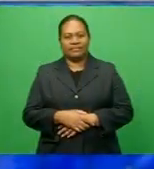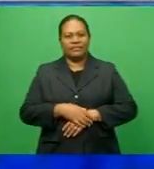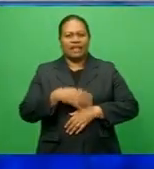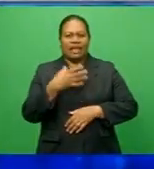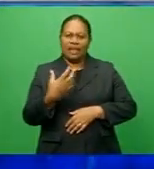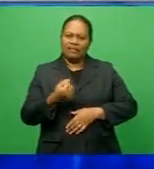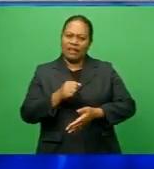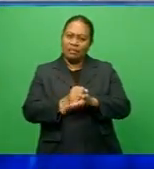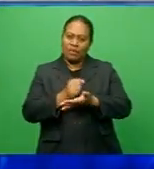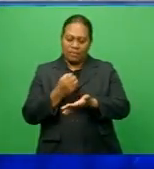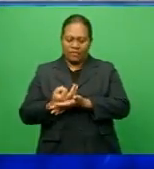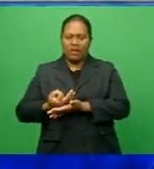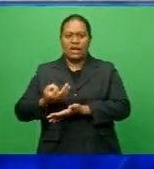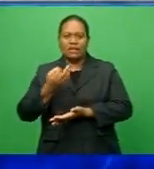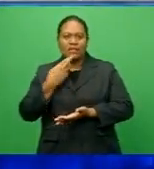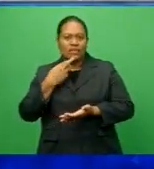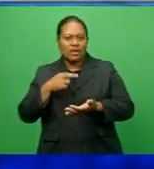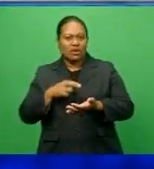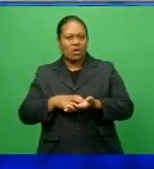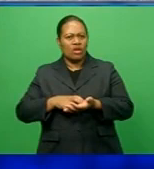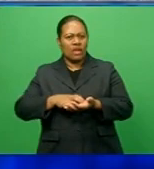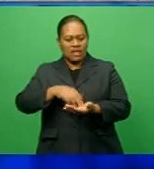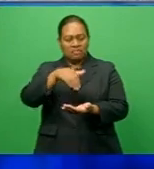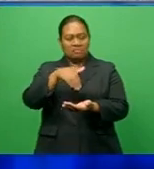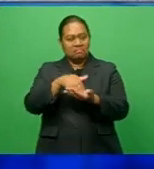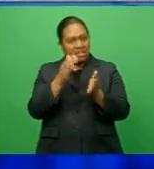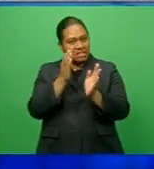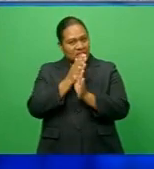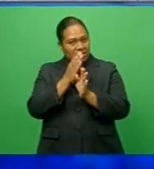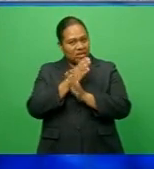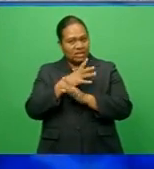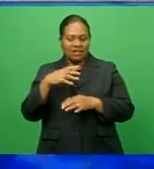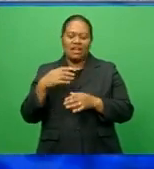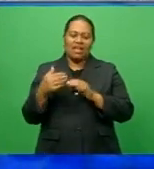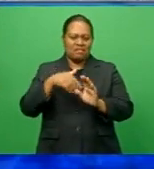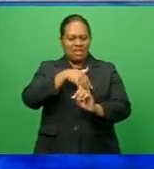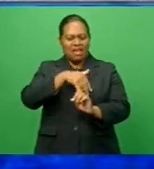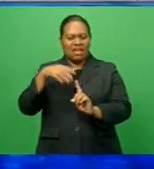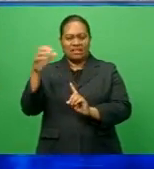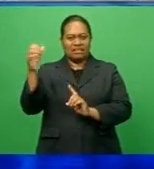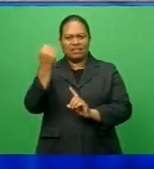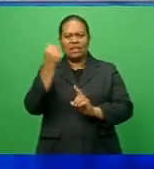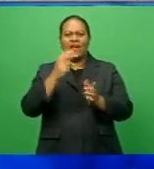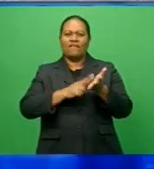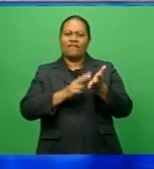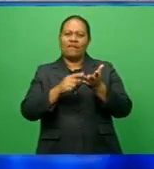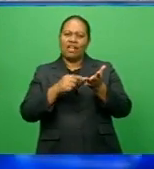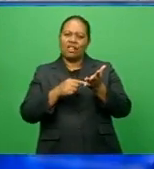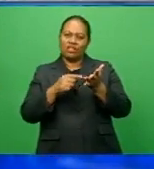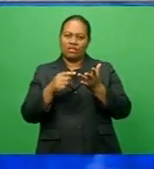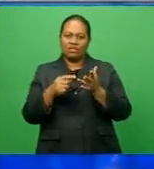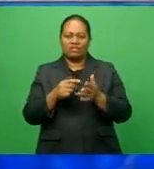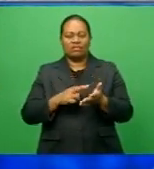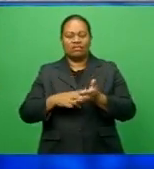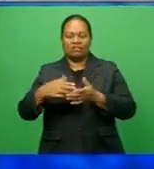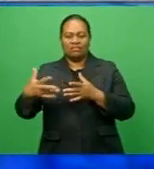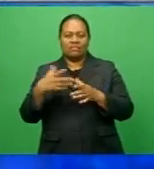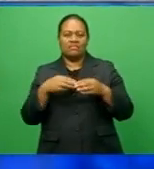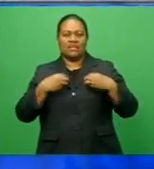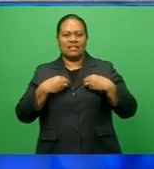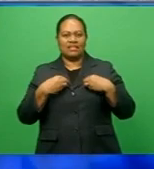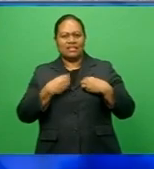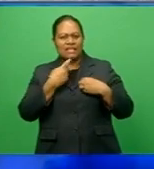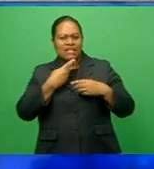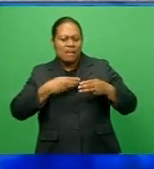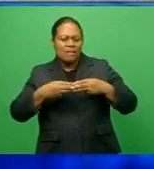Keeping proper financial records has been a key secret behind the success of the Vatoa Business Club. Chair Netani Dauvere says managing